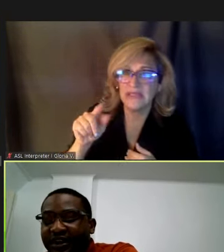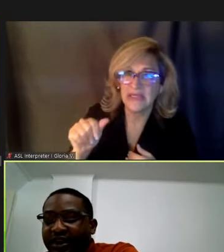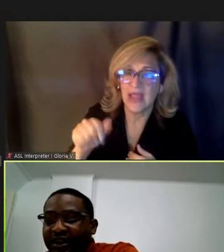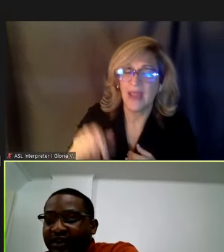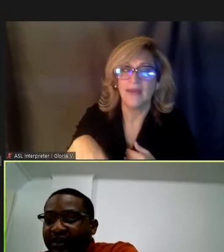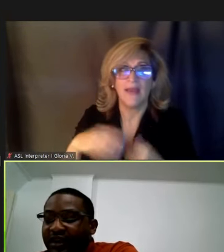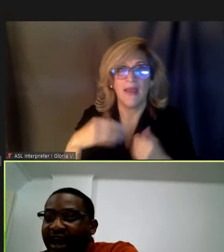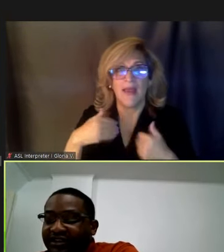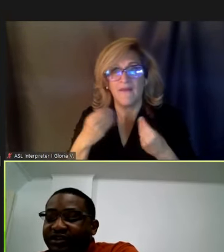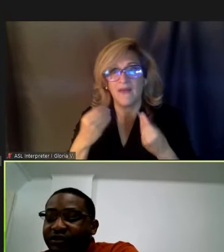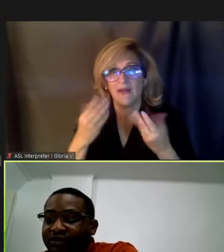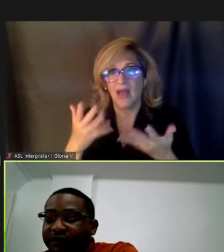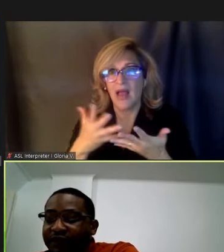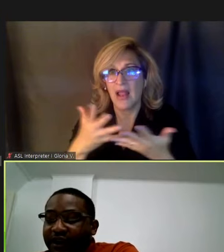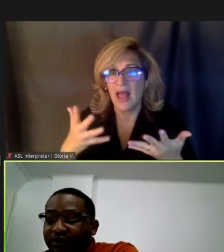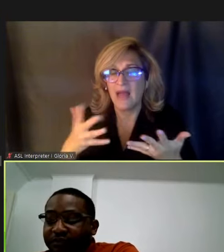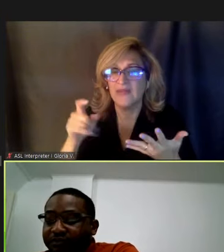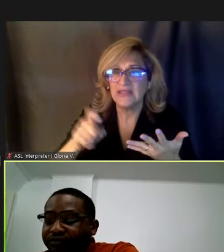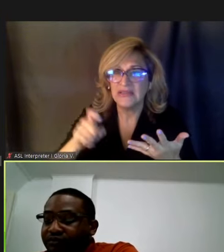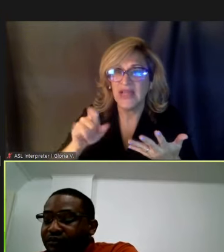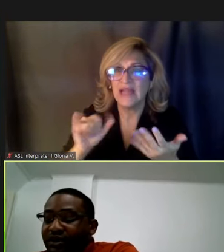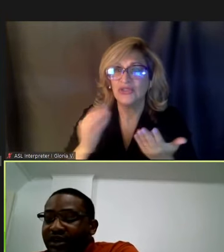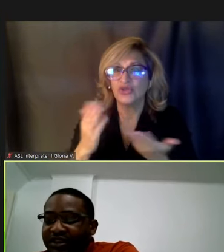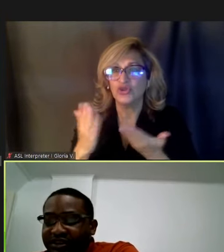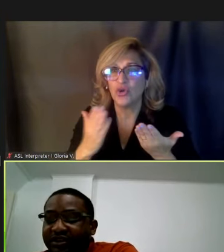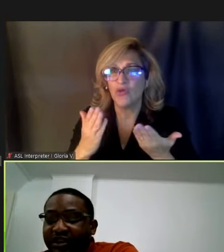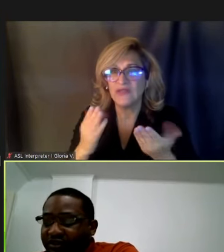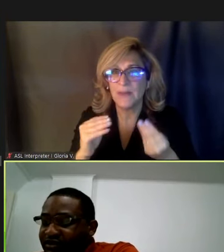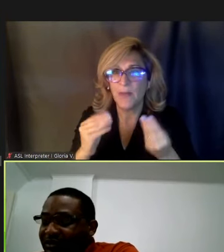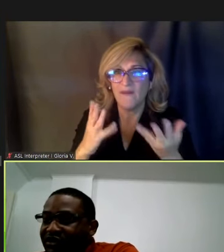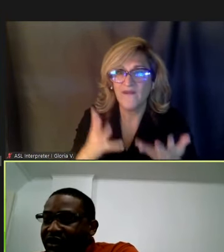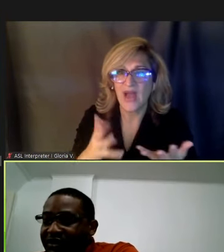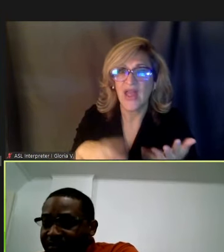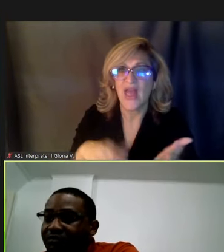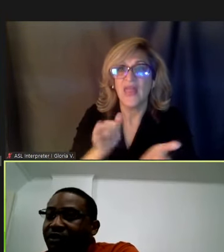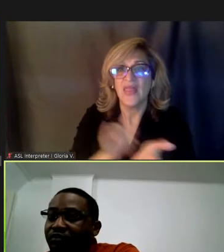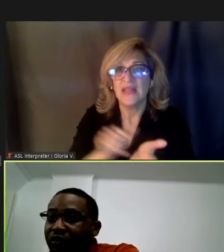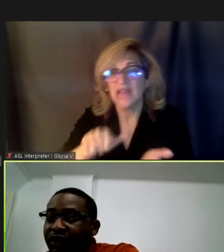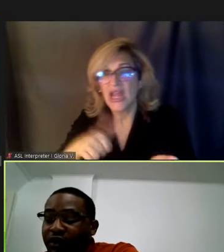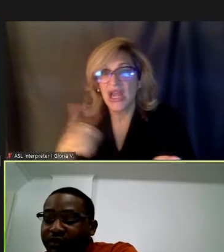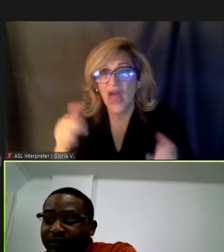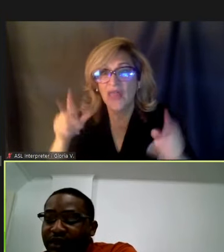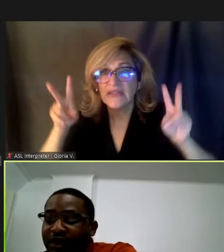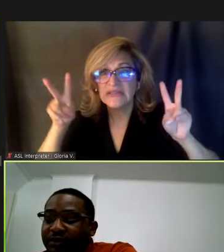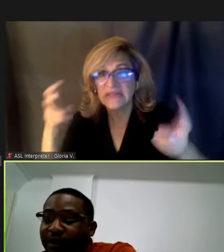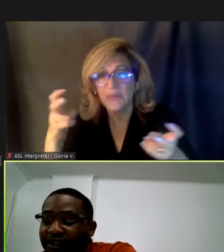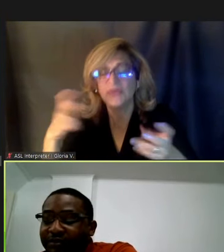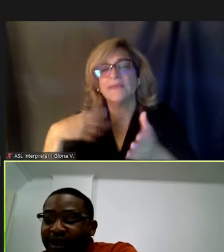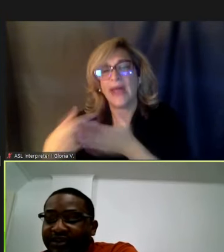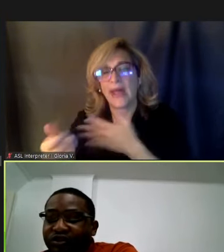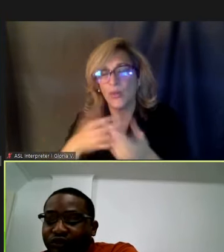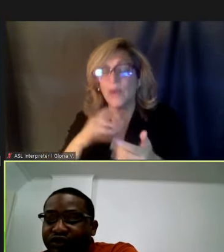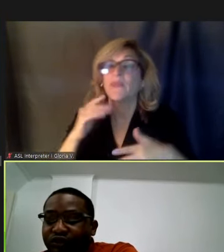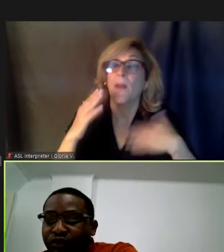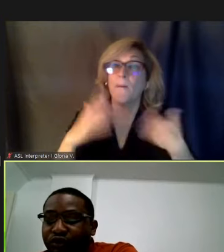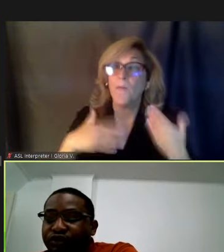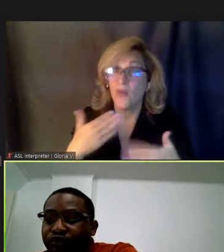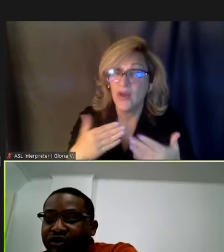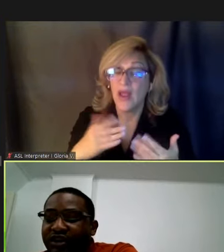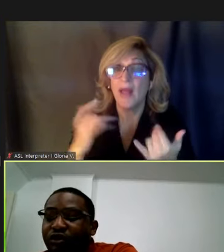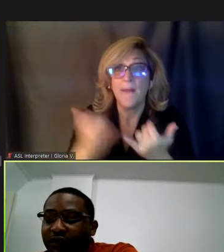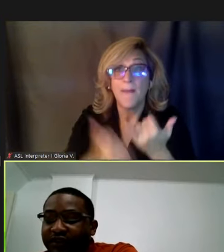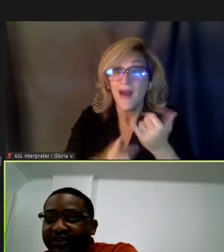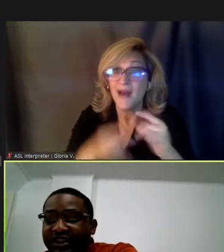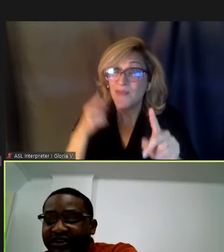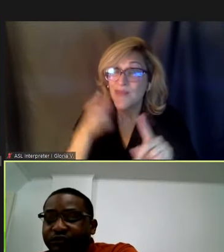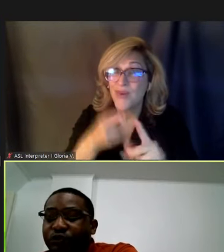necessity as a service provider. It's another subject, but moving on. Bottom line is those New Yorkers who